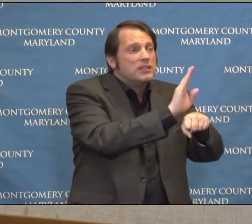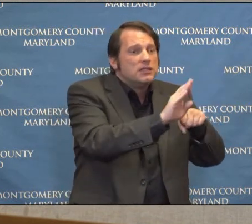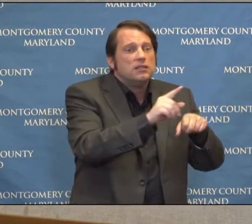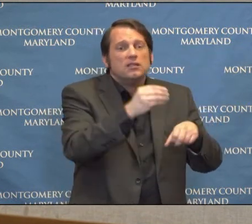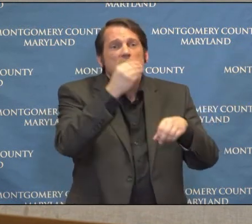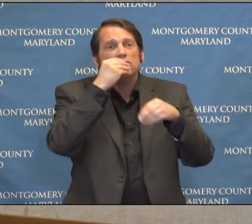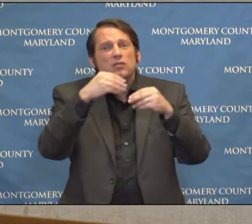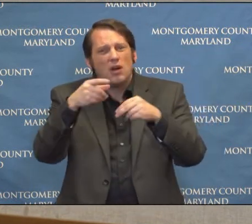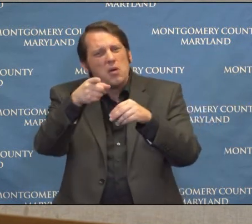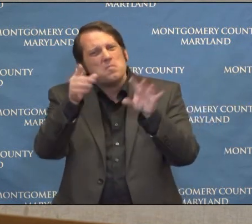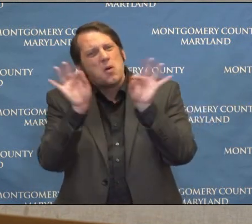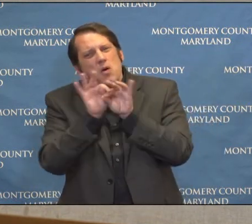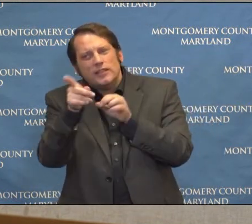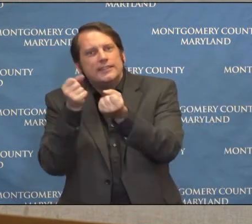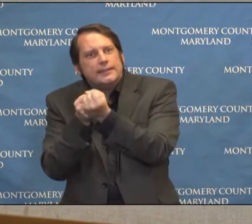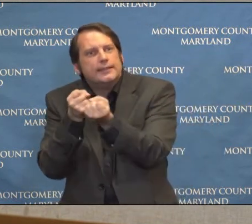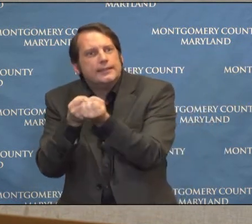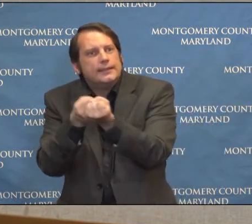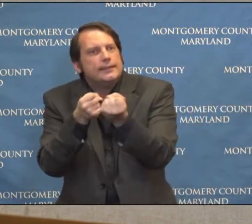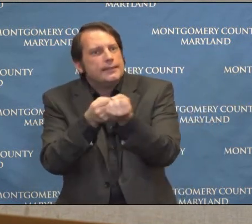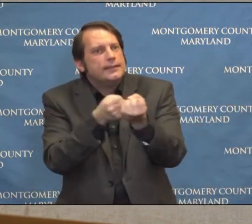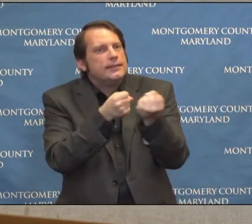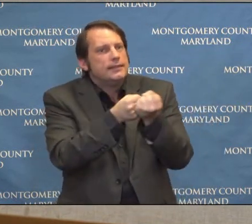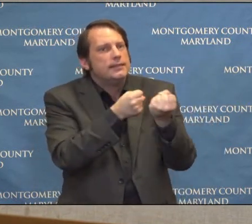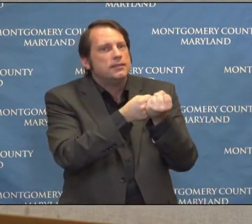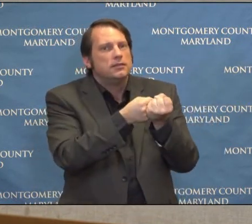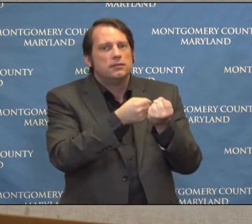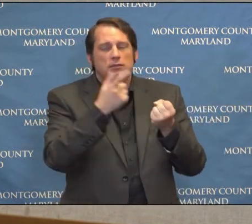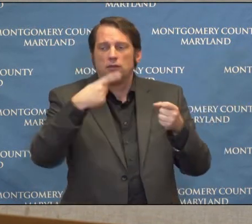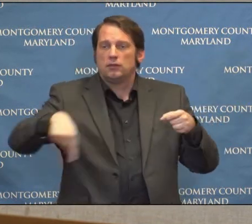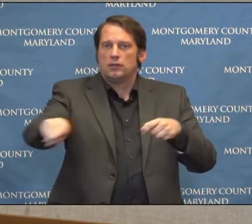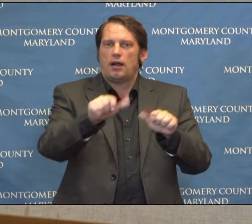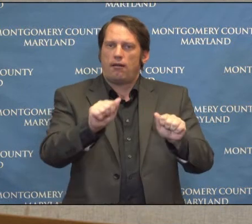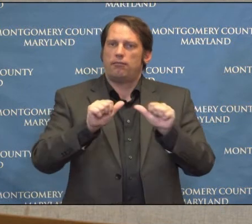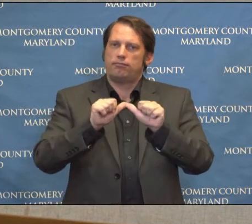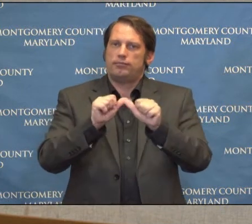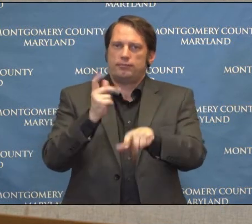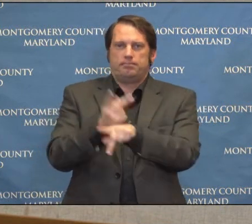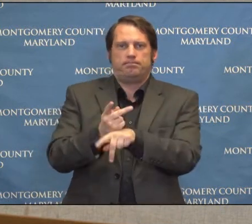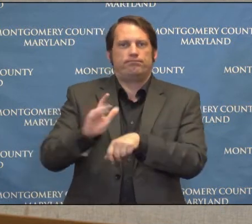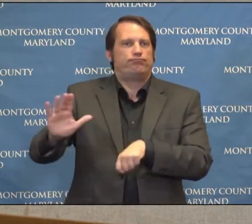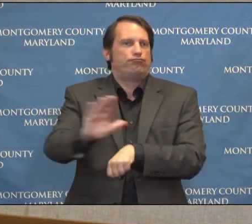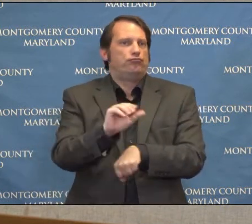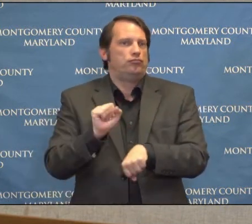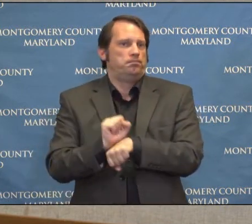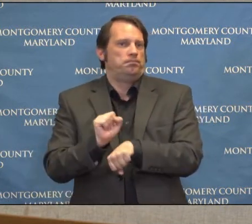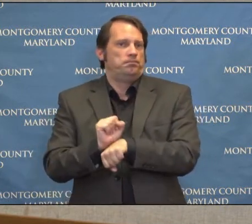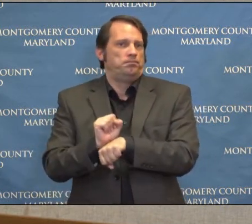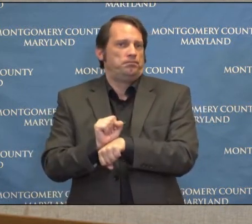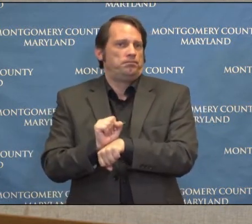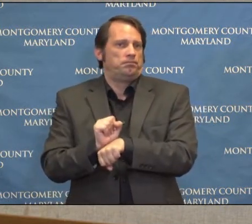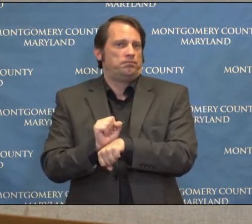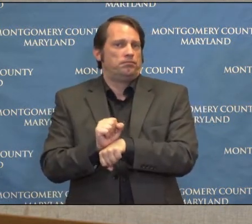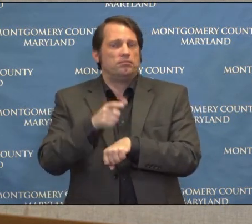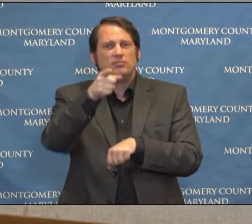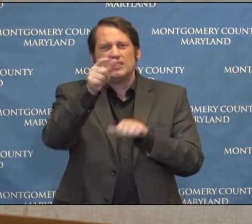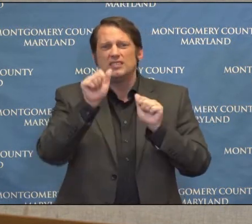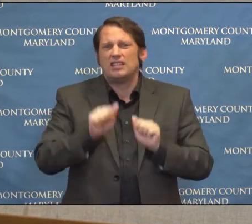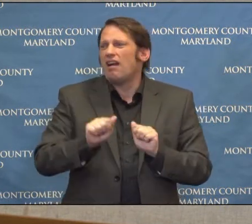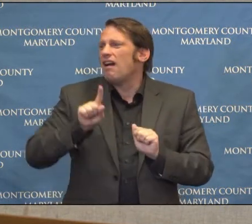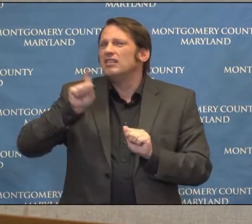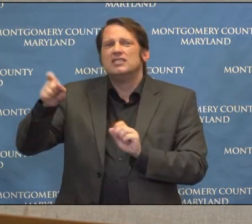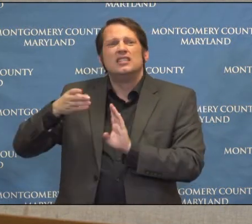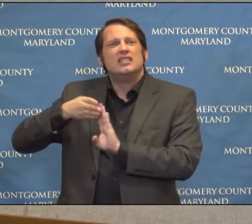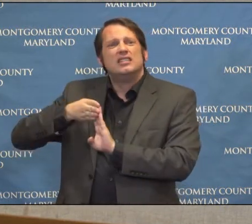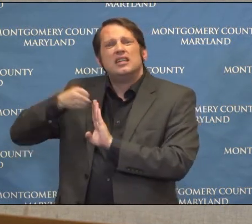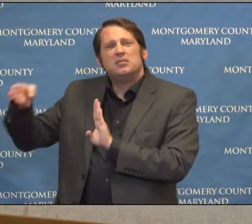preserve jobs as much as possible. Check in on your neighbors and offer to go to the grocery store with them. Obviously, practice social distancing and care